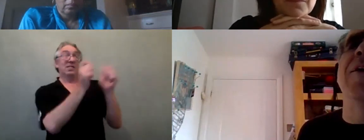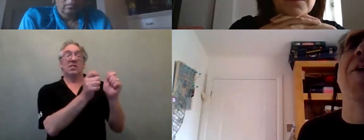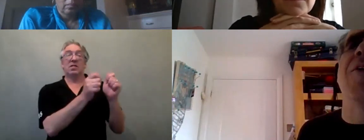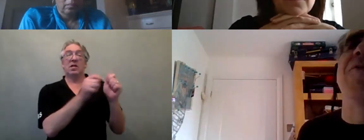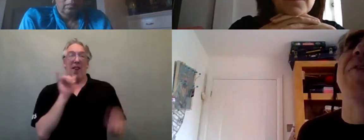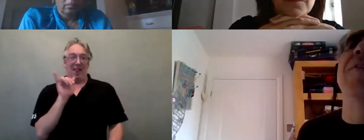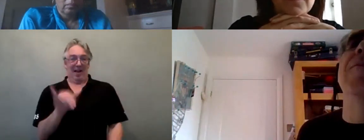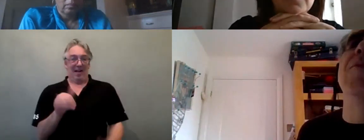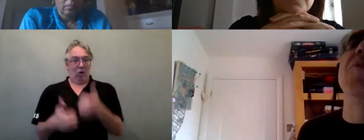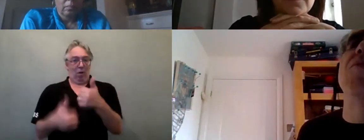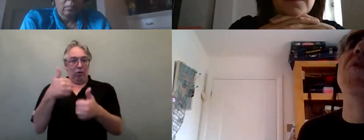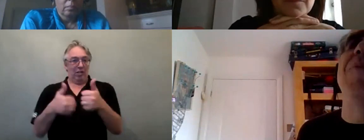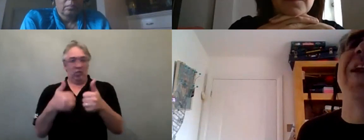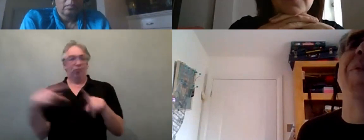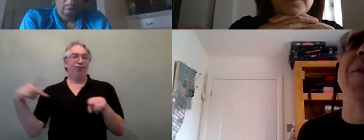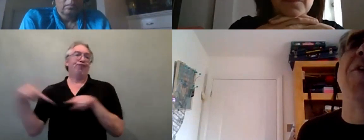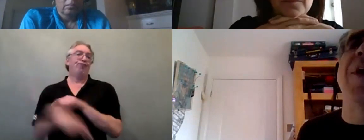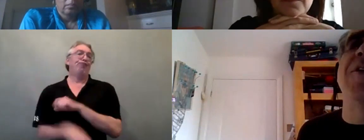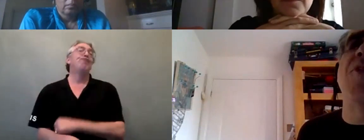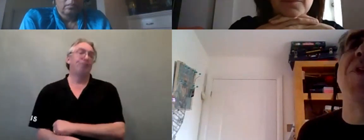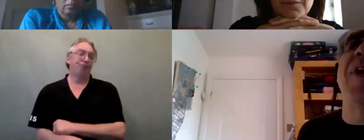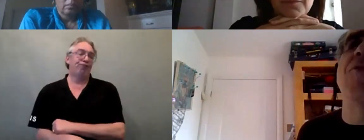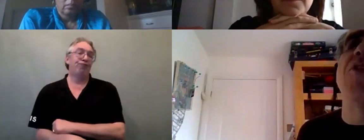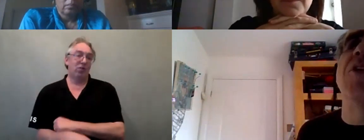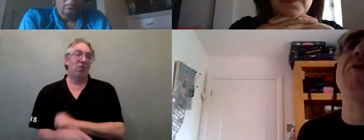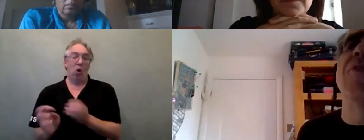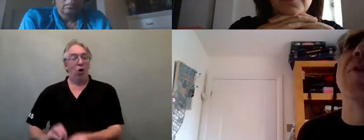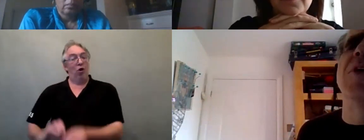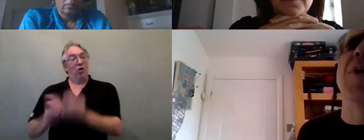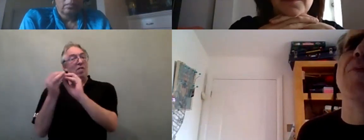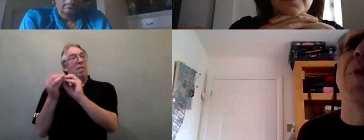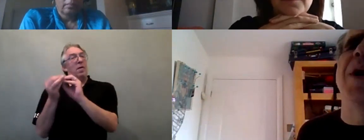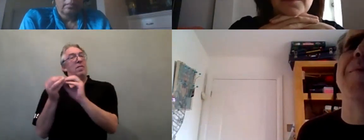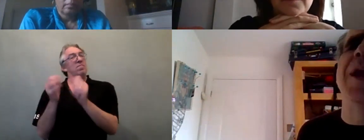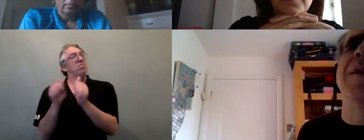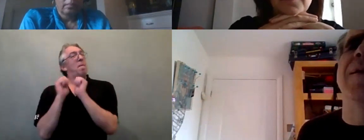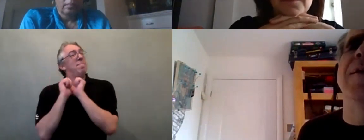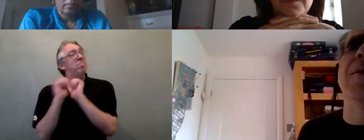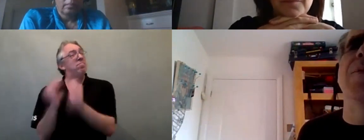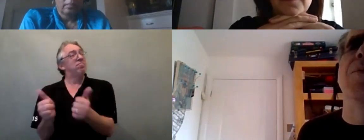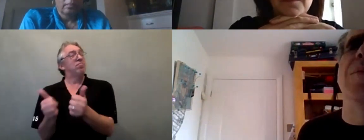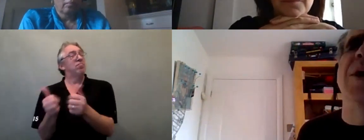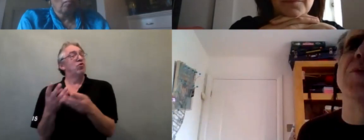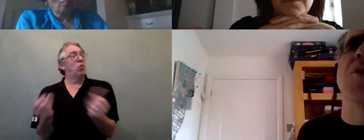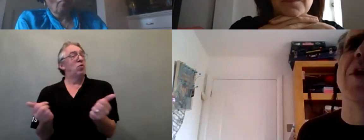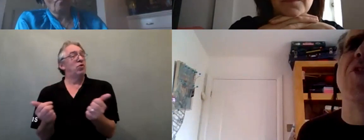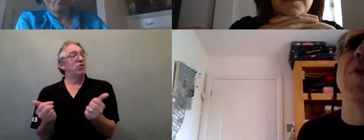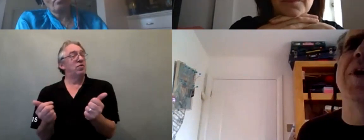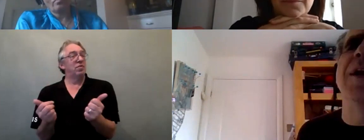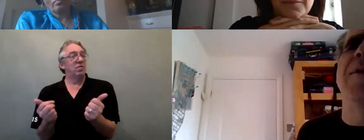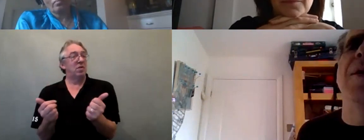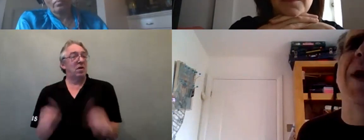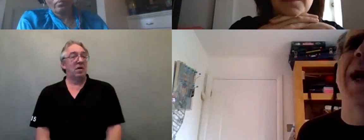way of developing the greatest potential solution, which might mean much more